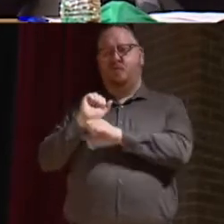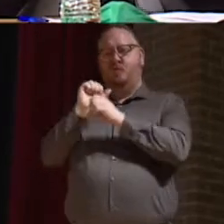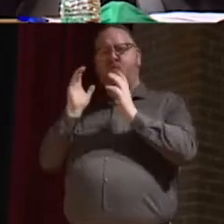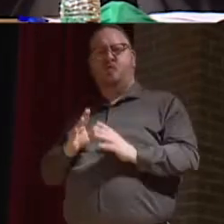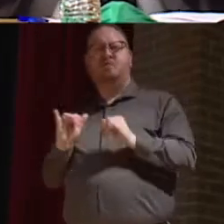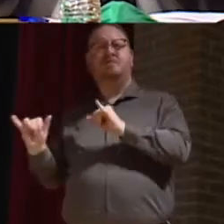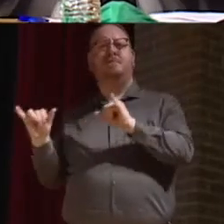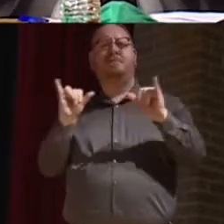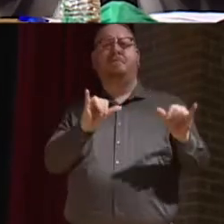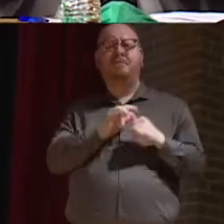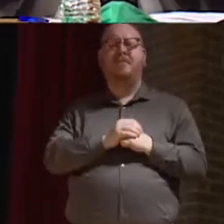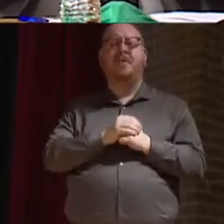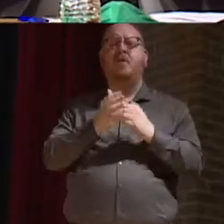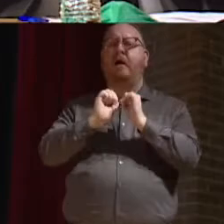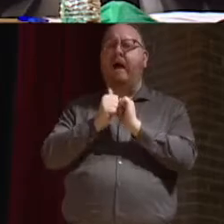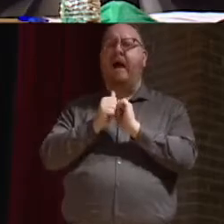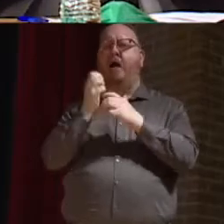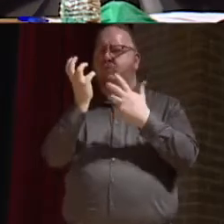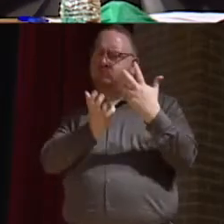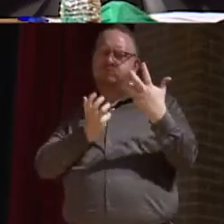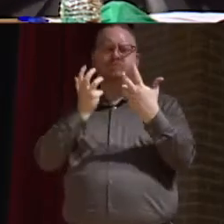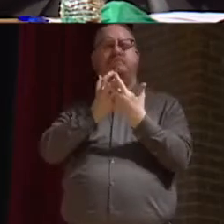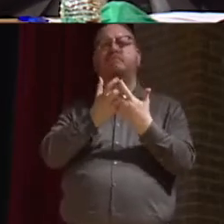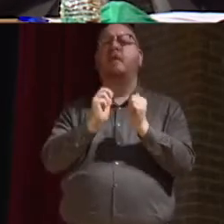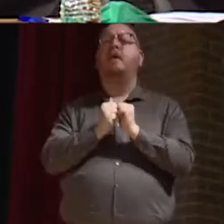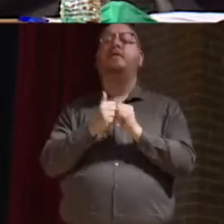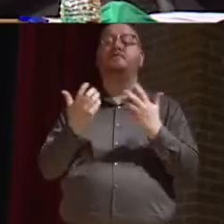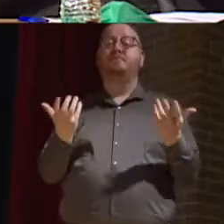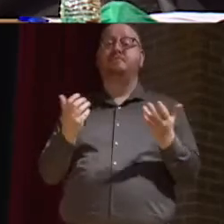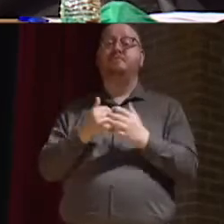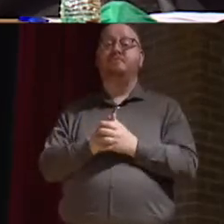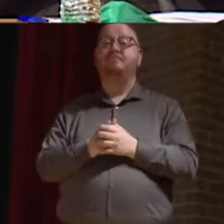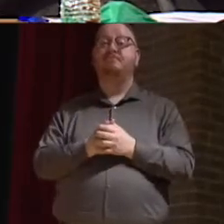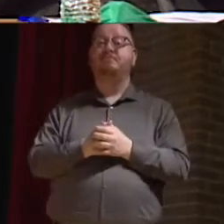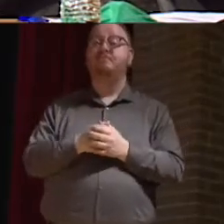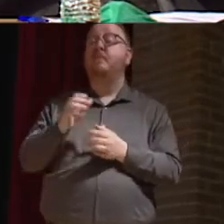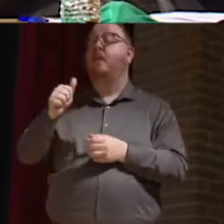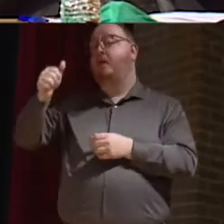do we make everything fit? It's going to have to be the